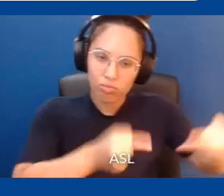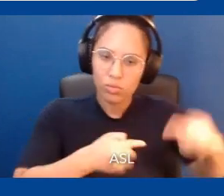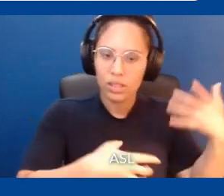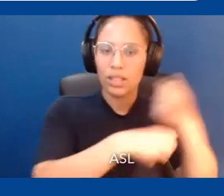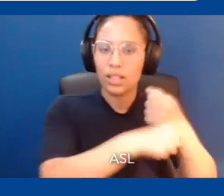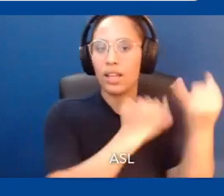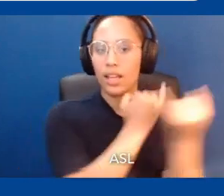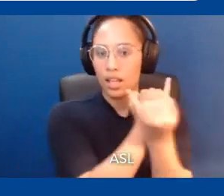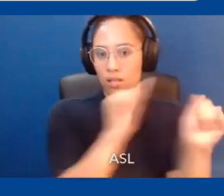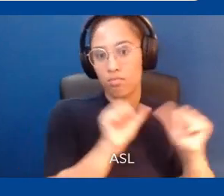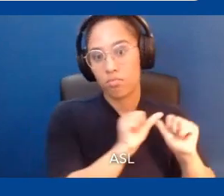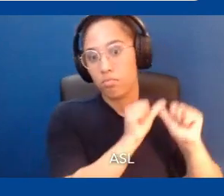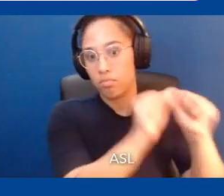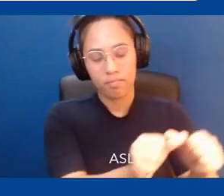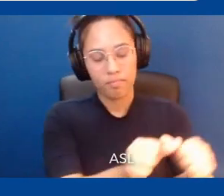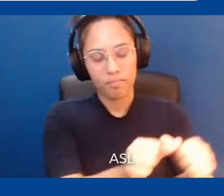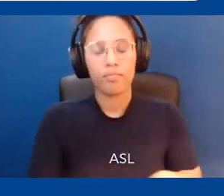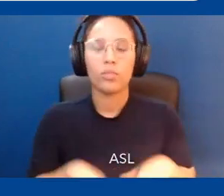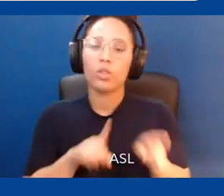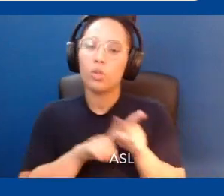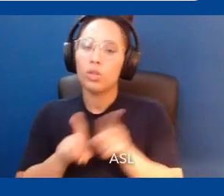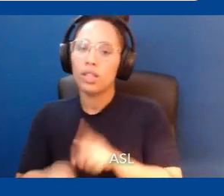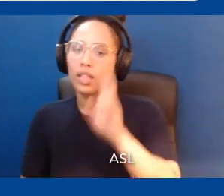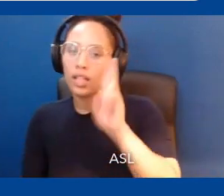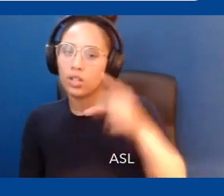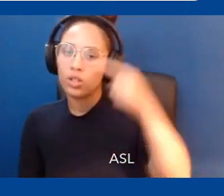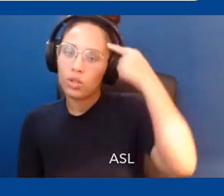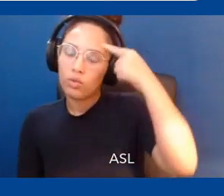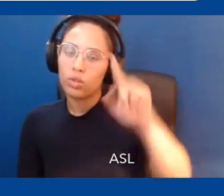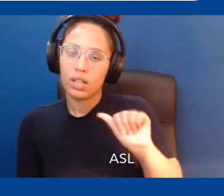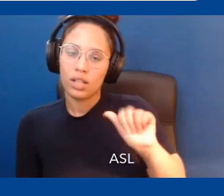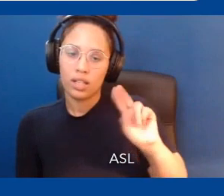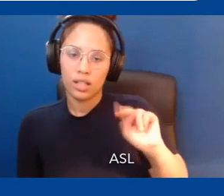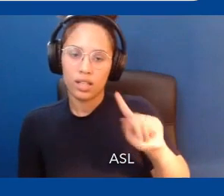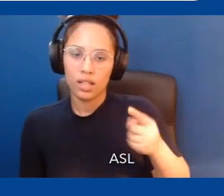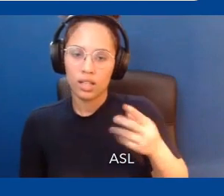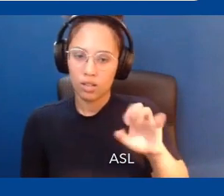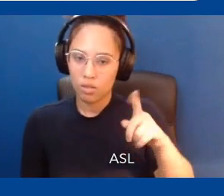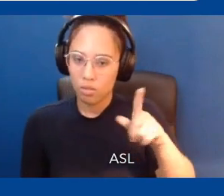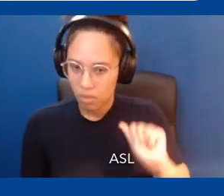History of visual anthropology is another kind of lens you could look at it through. It was an important,